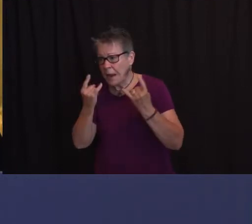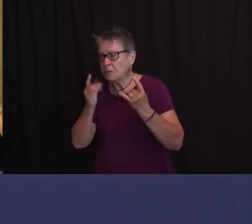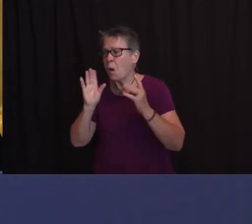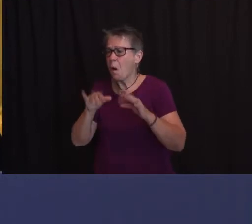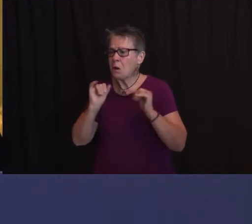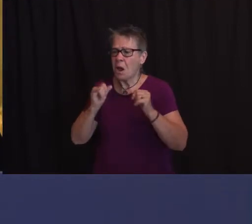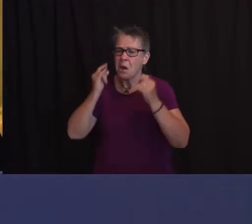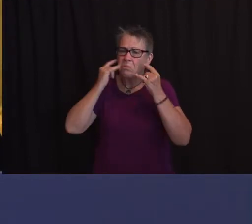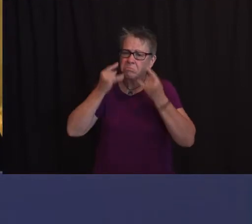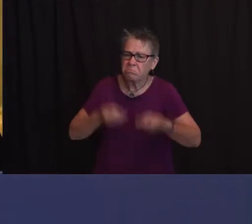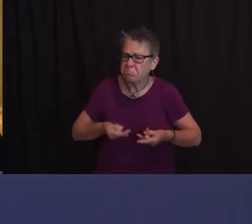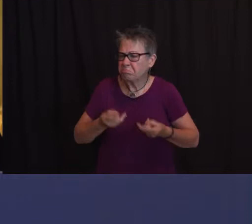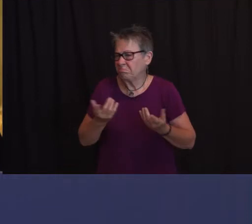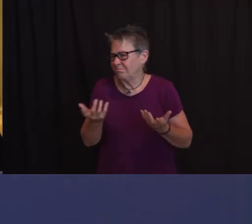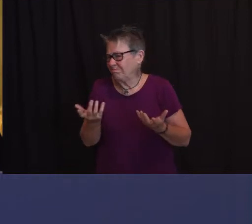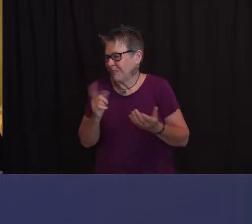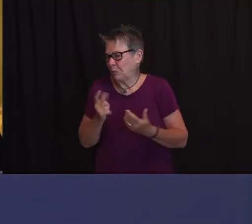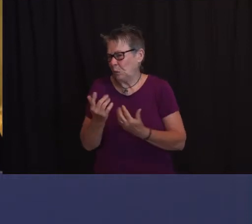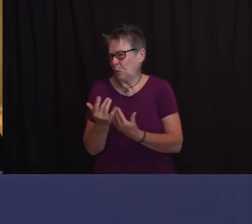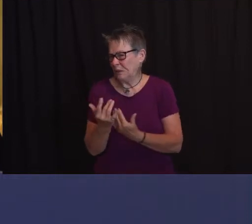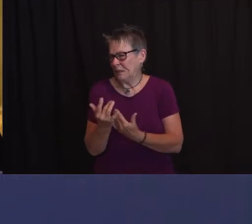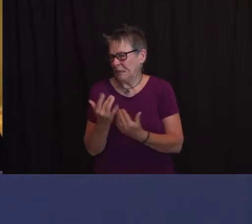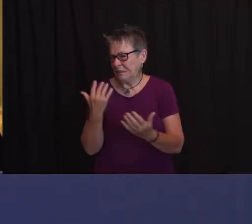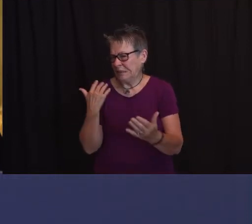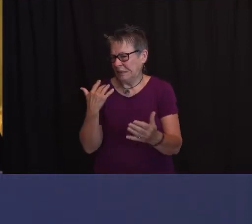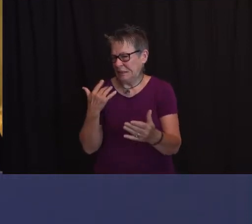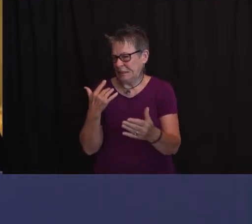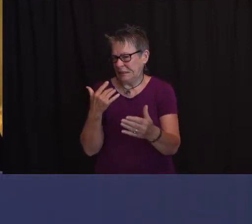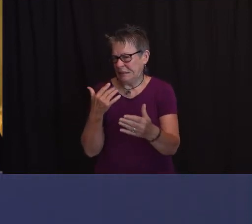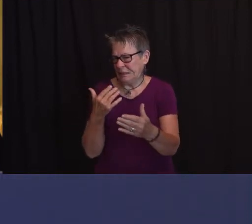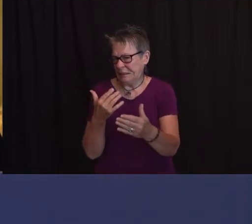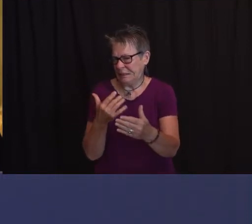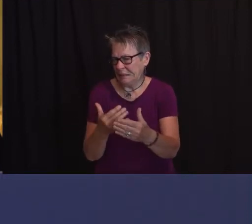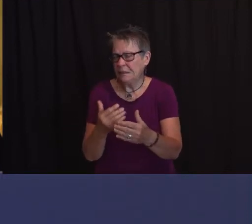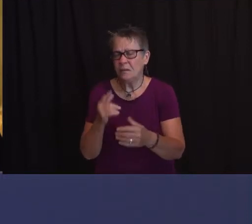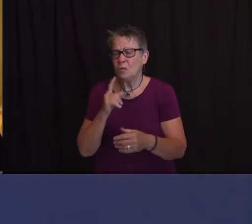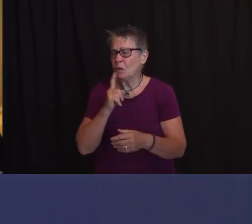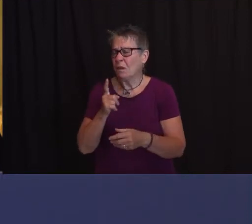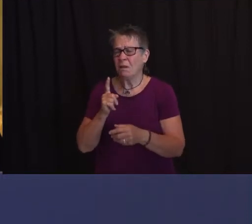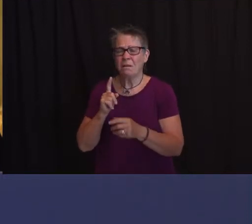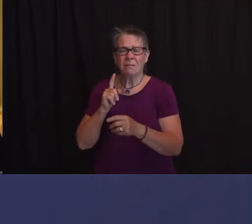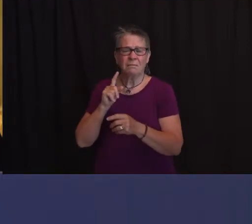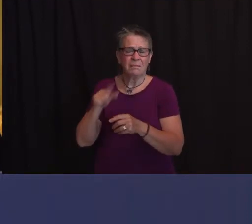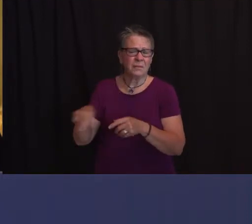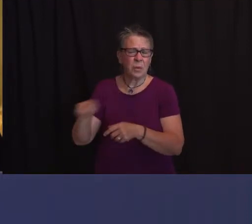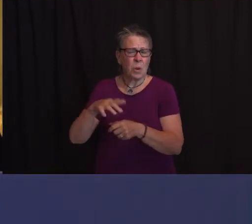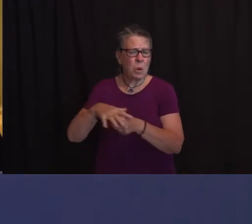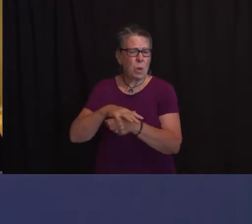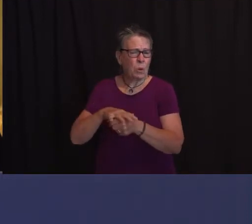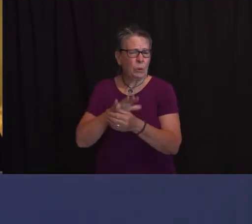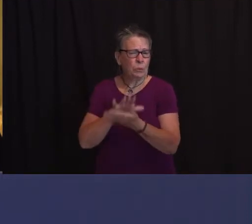been an approach that's worked, I think, particularly well on the school front.